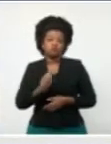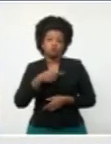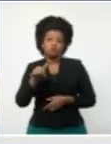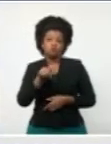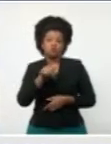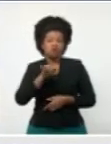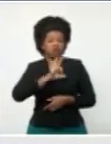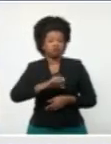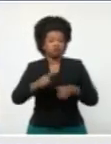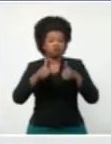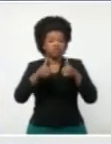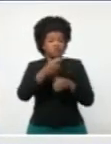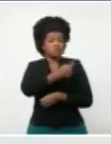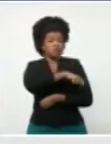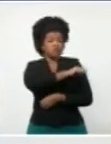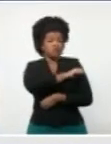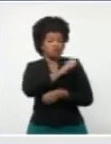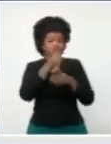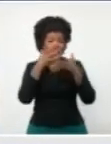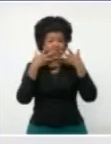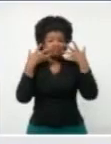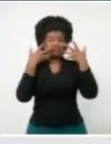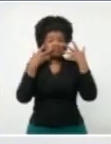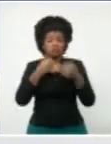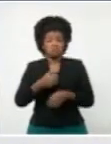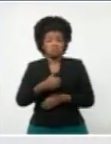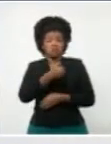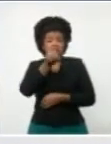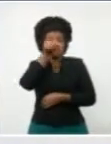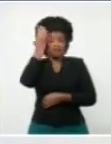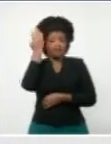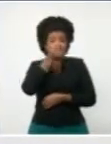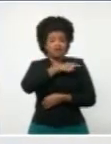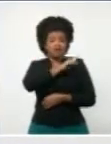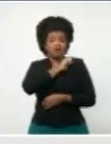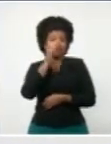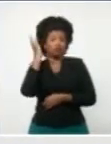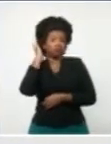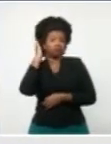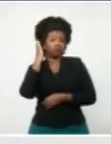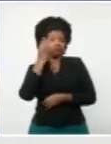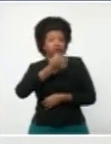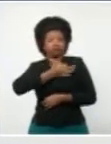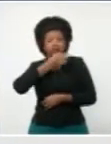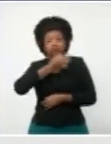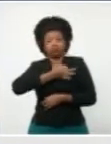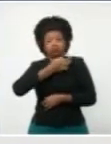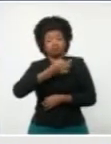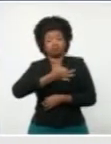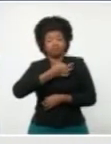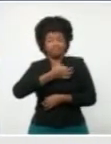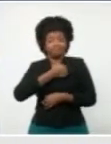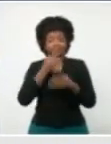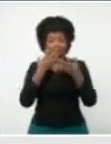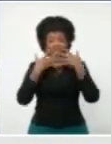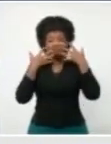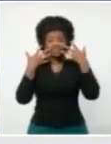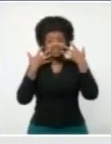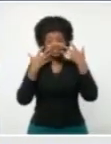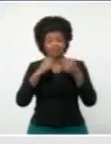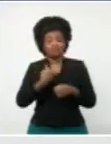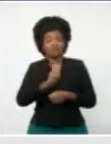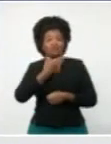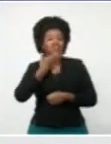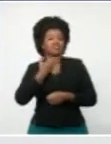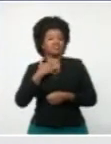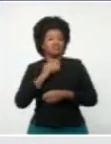Our recognition, which is that of our people, the one made by our president in the reception yesterday, and we